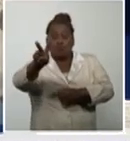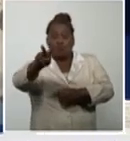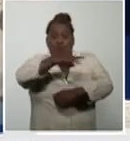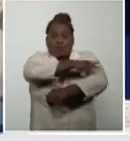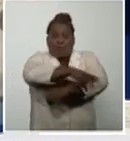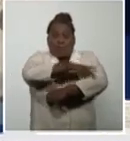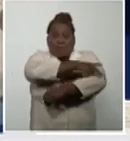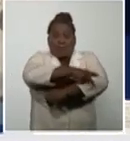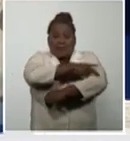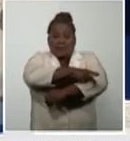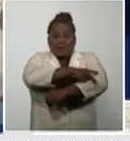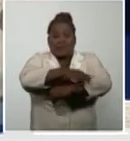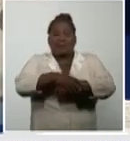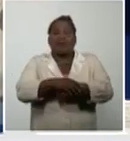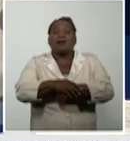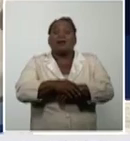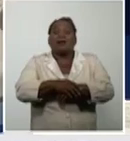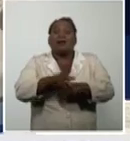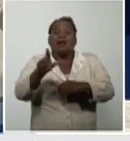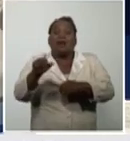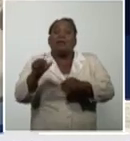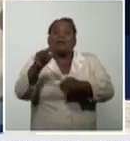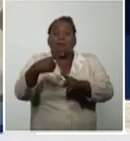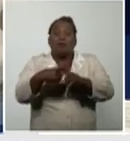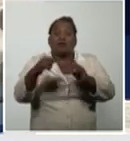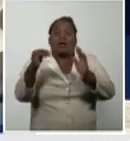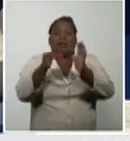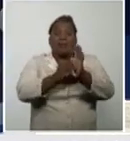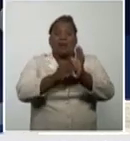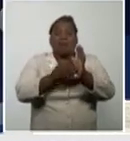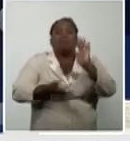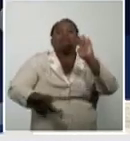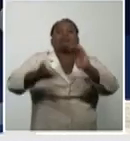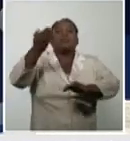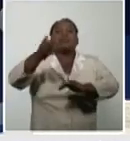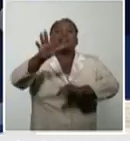12 countries have a lethality rate above